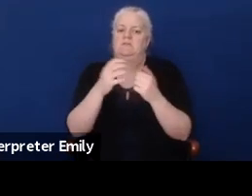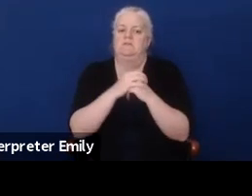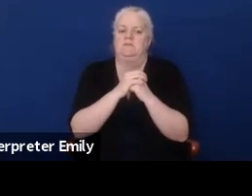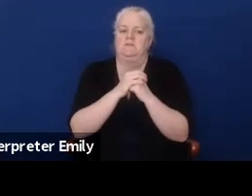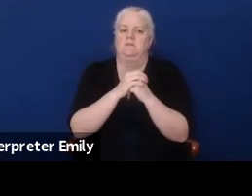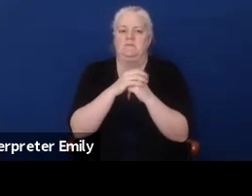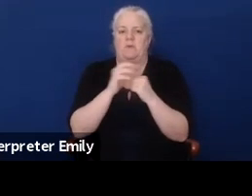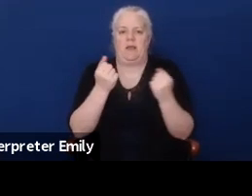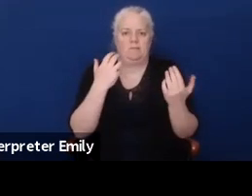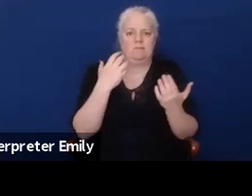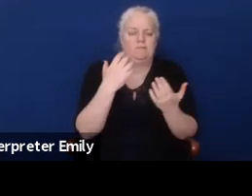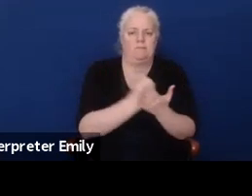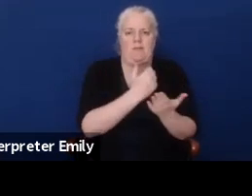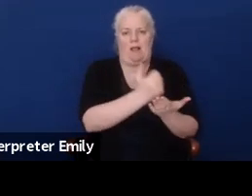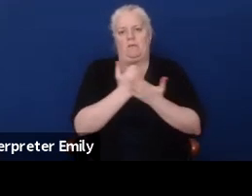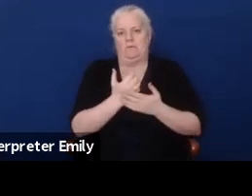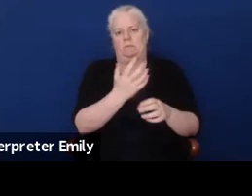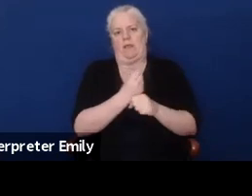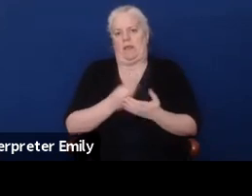help with cash.